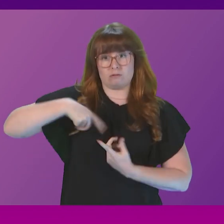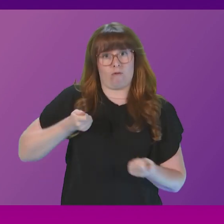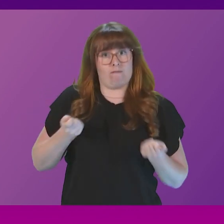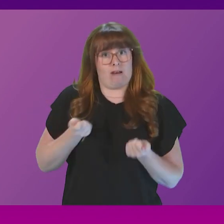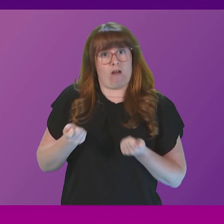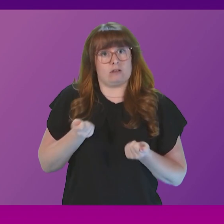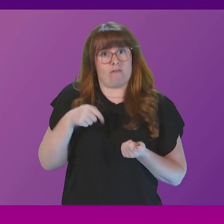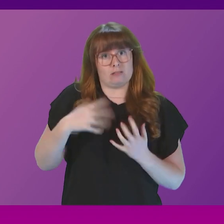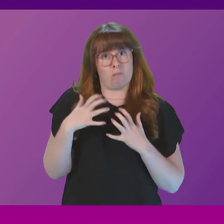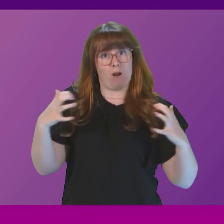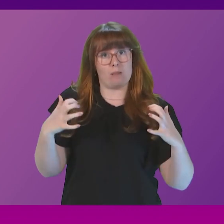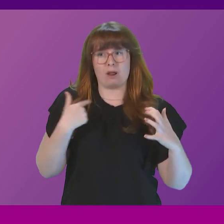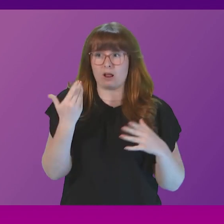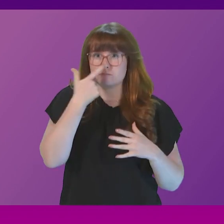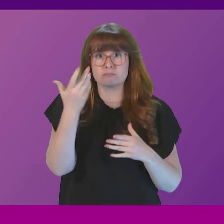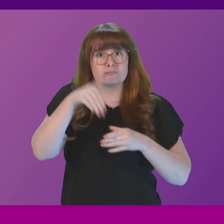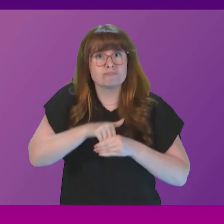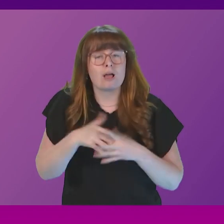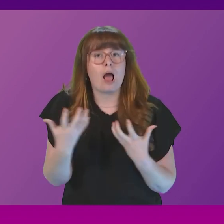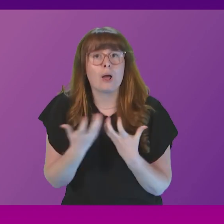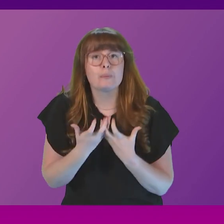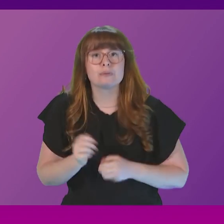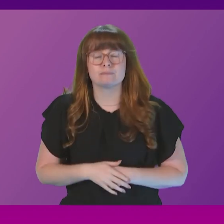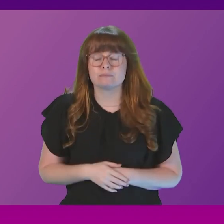committees of this Parliament engage in that process?